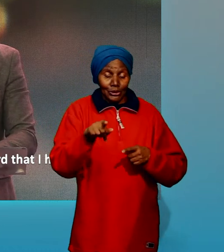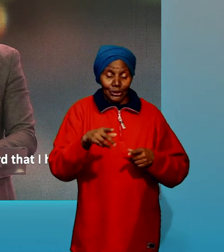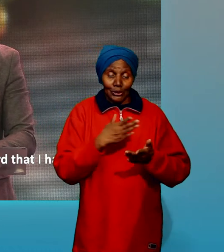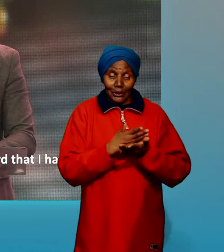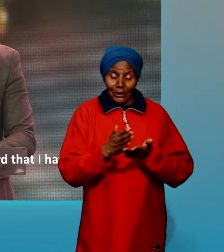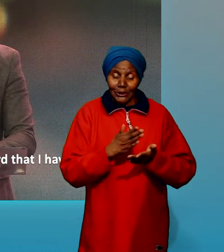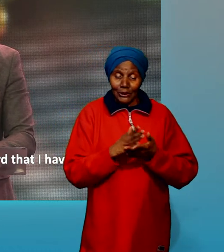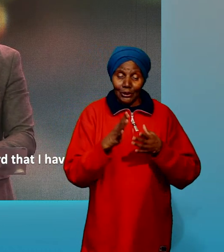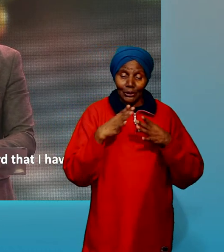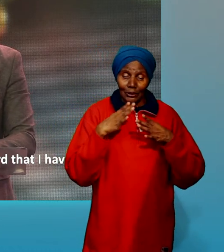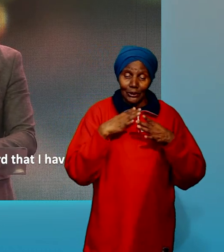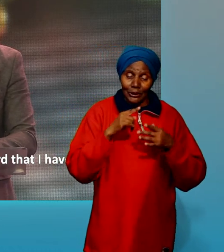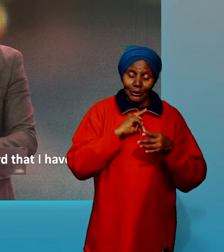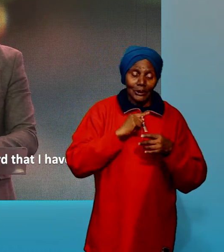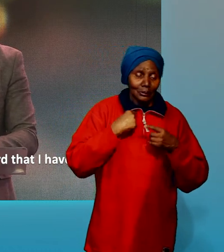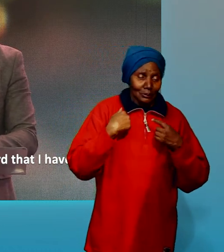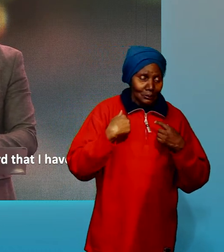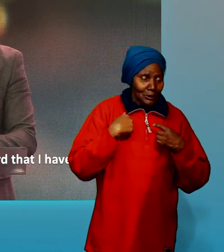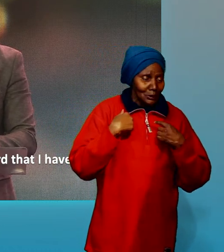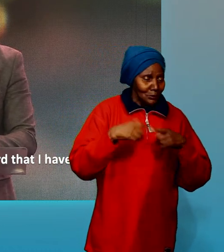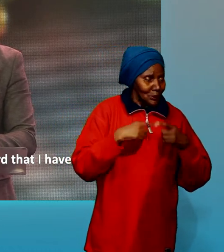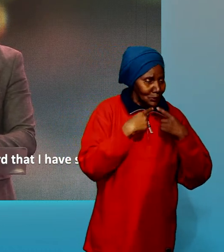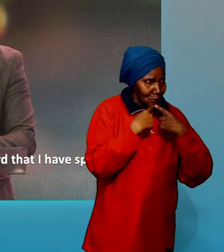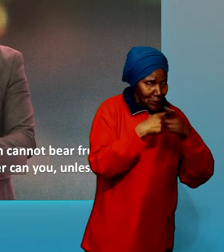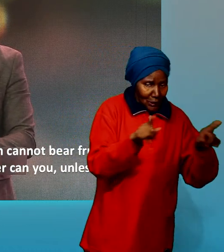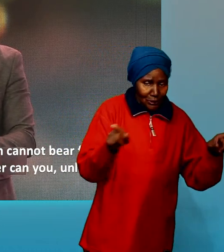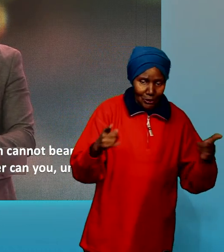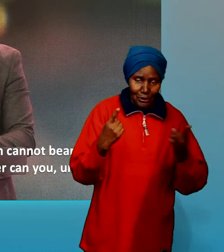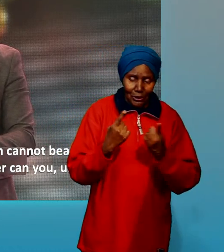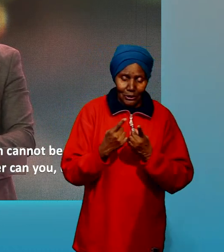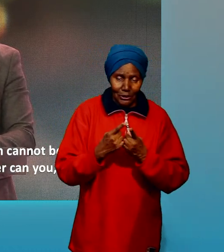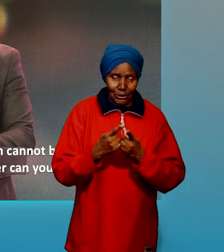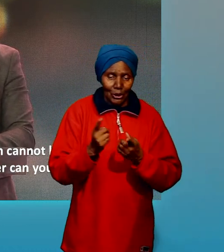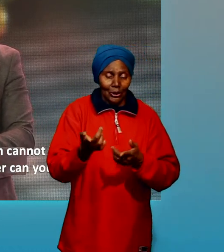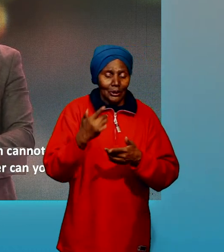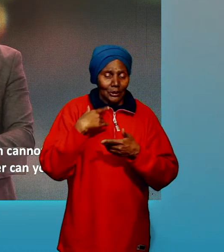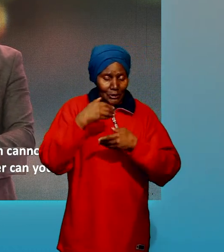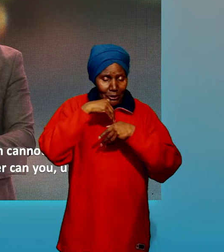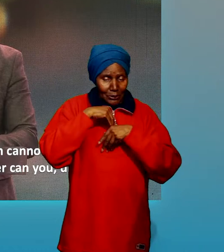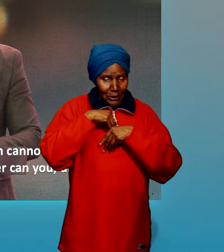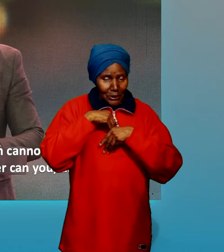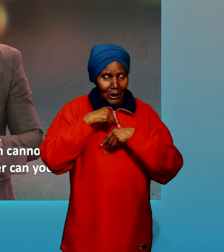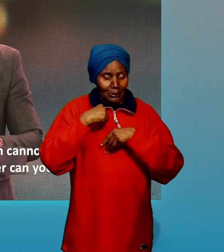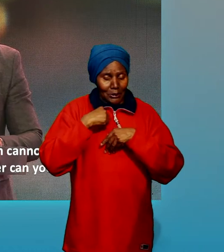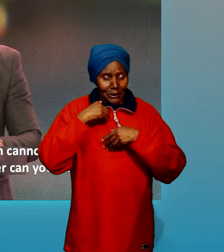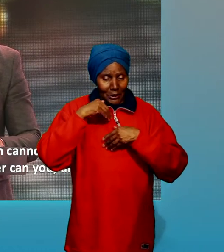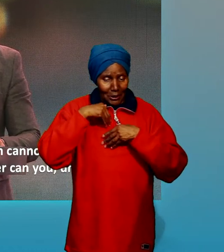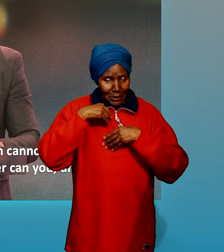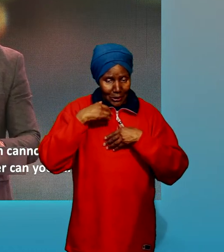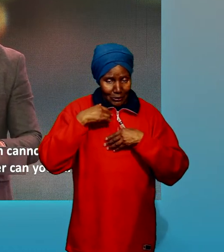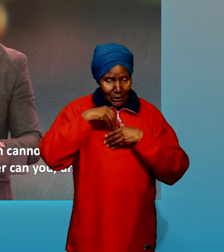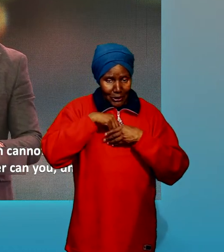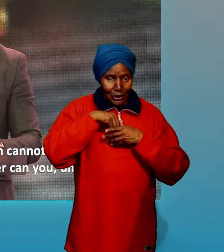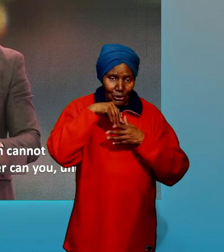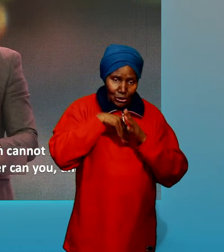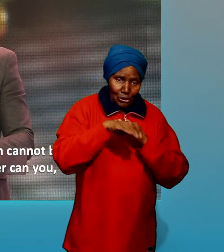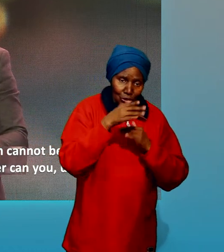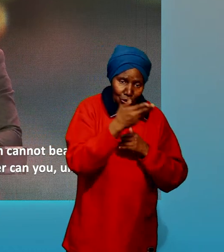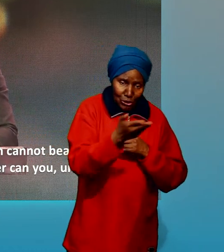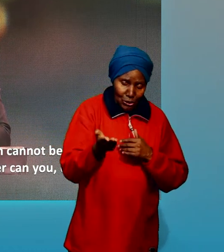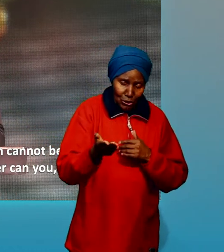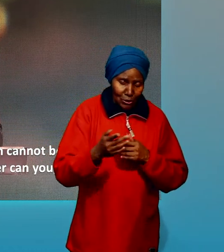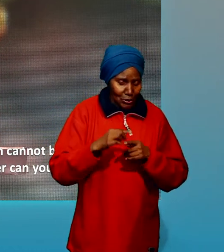I have spoken to you. Abide in me and I in you. As the branch cannot bear fruit by